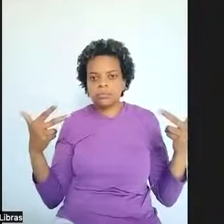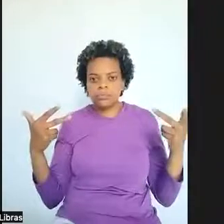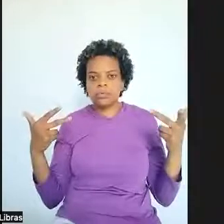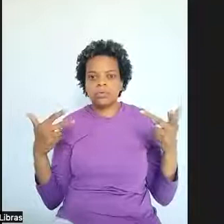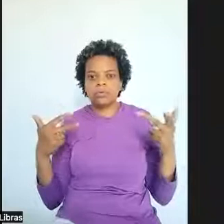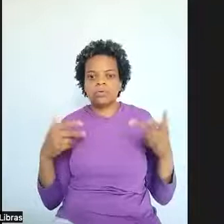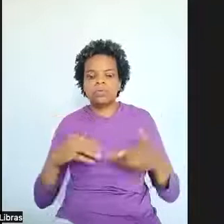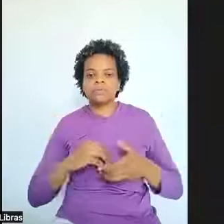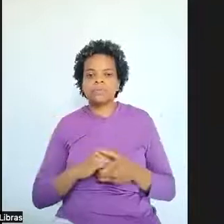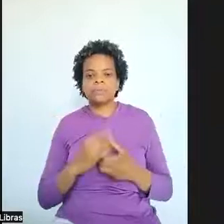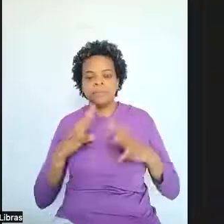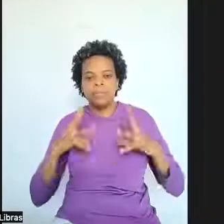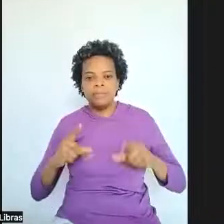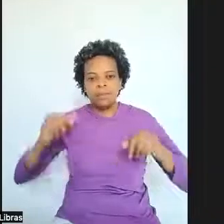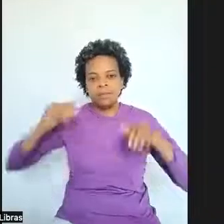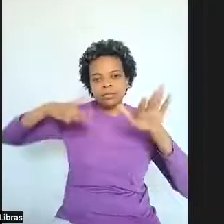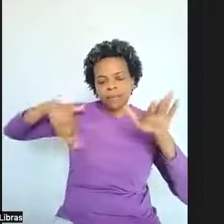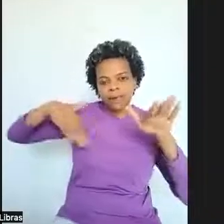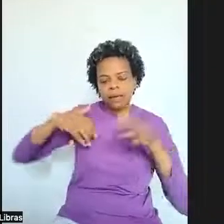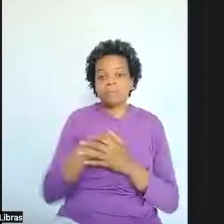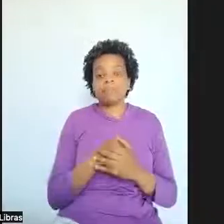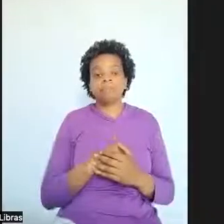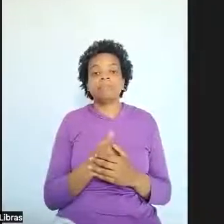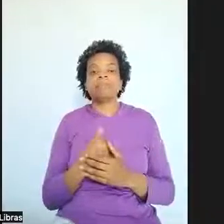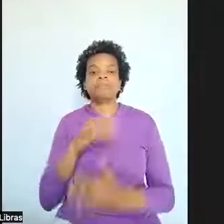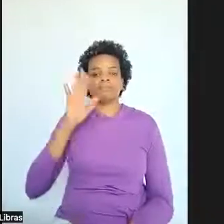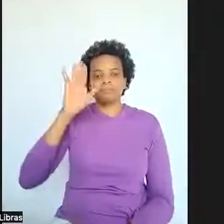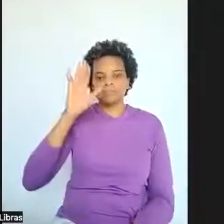like to comment about the beach cleaning?